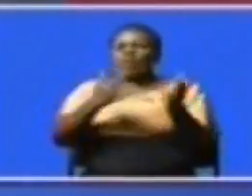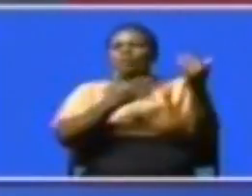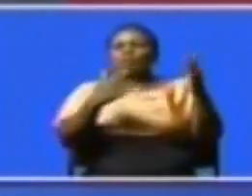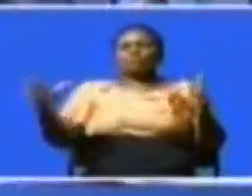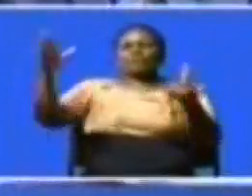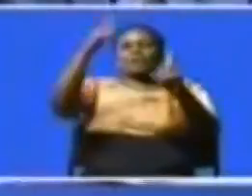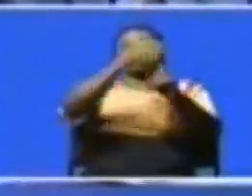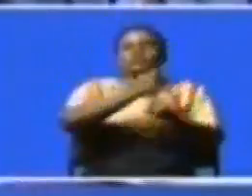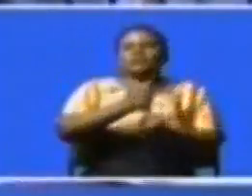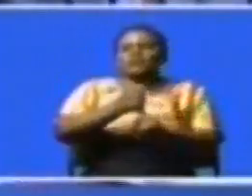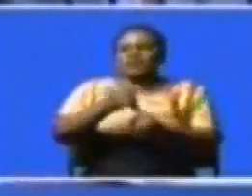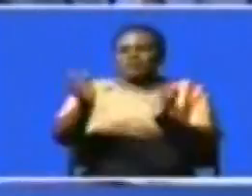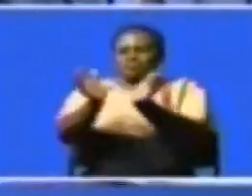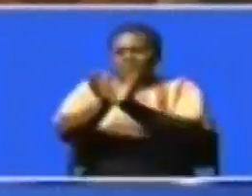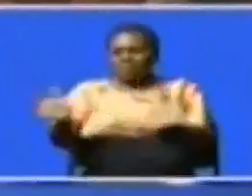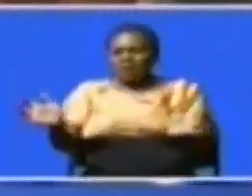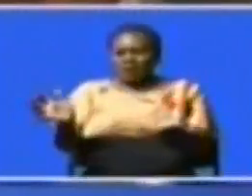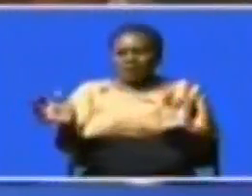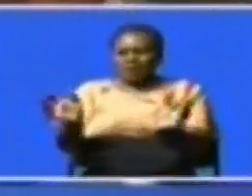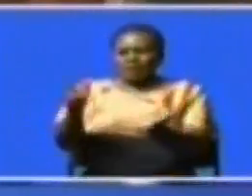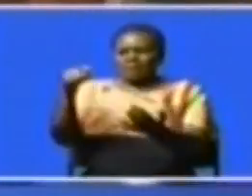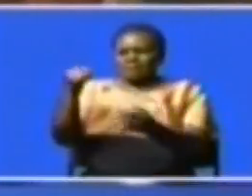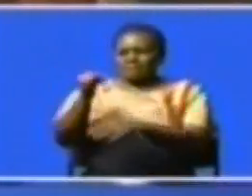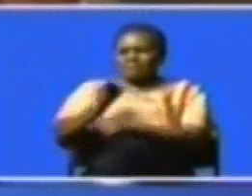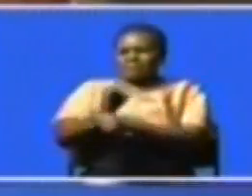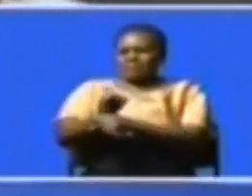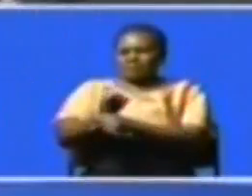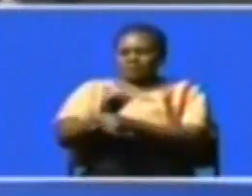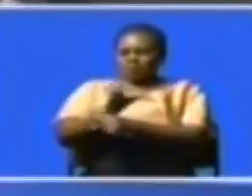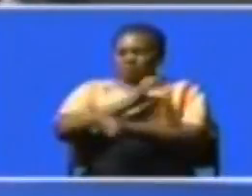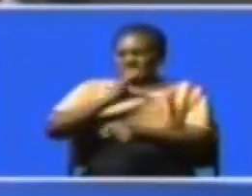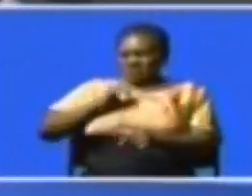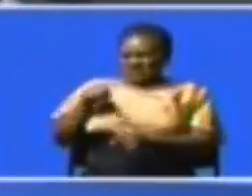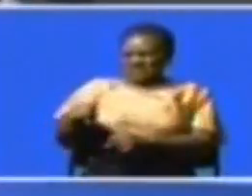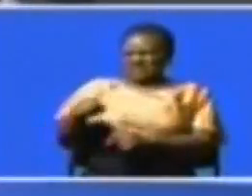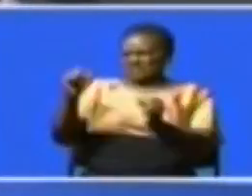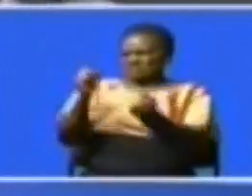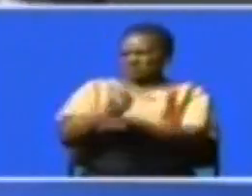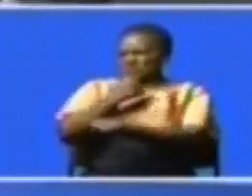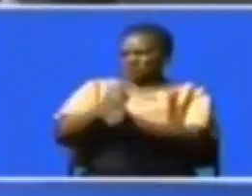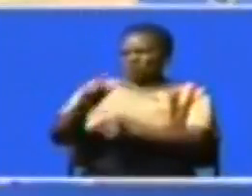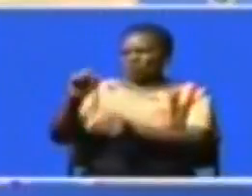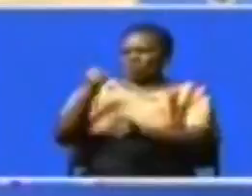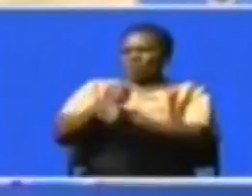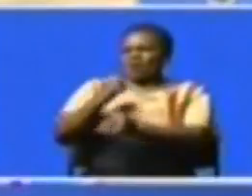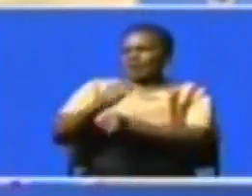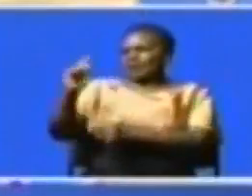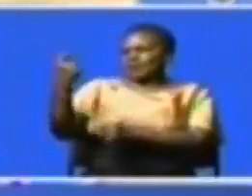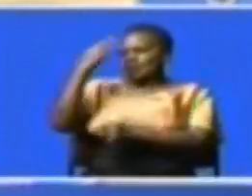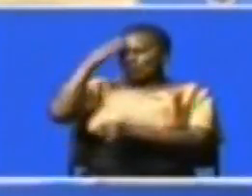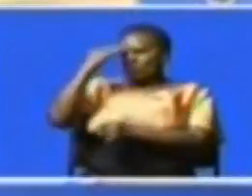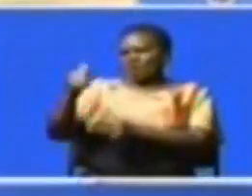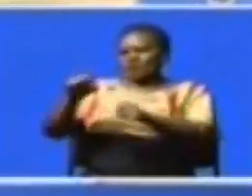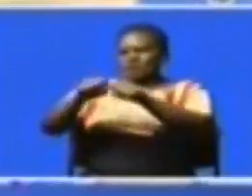to achieve. But the Bail and Bond Implementation Committee says such a framework cannot work in Kenya due to the